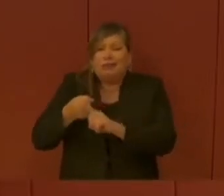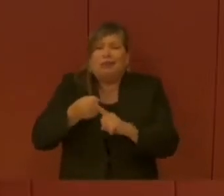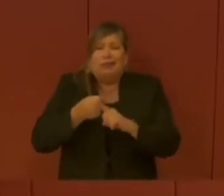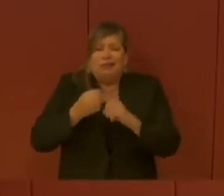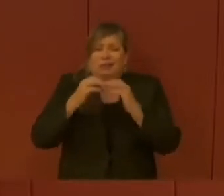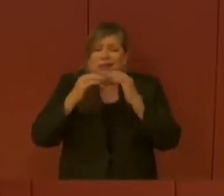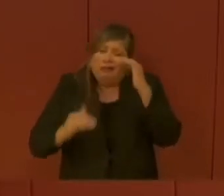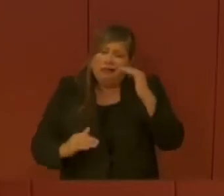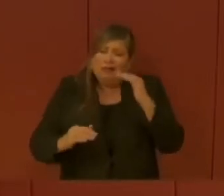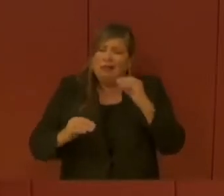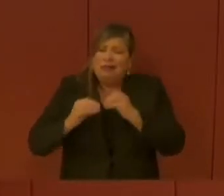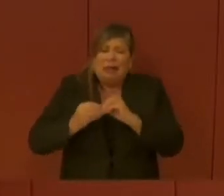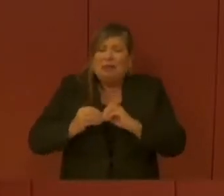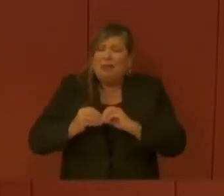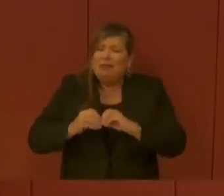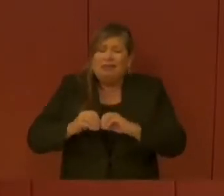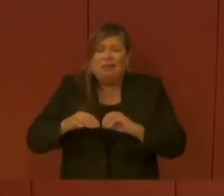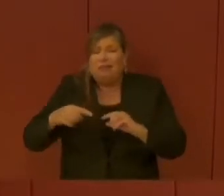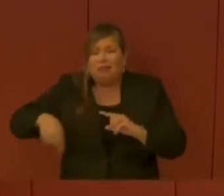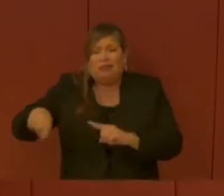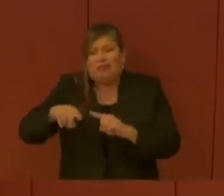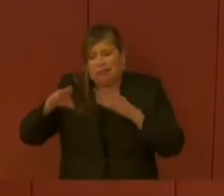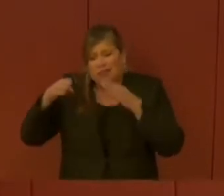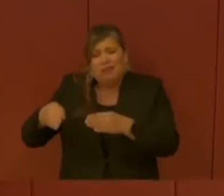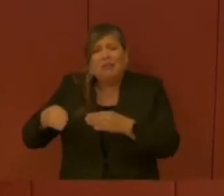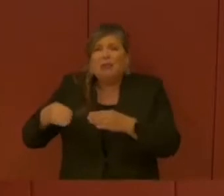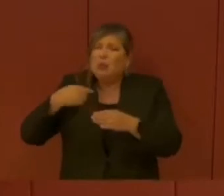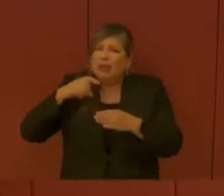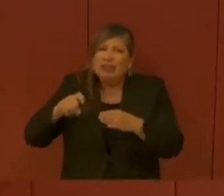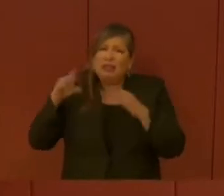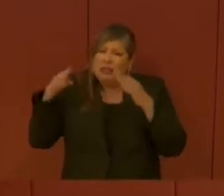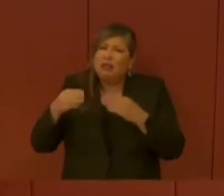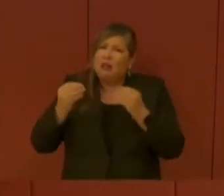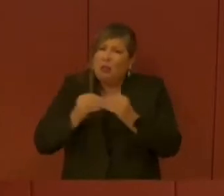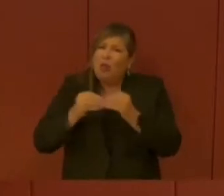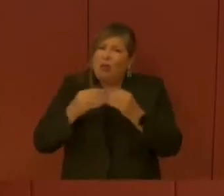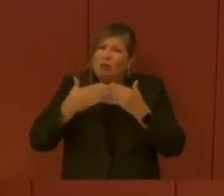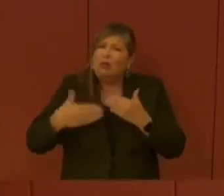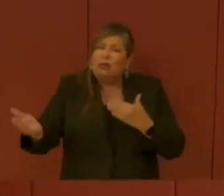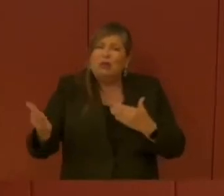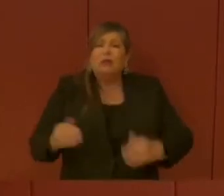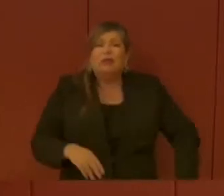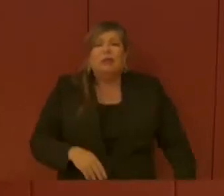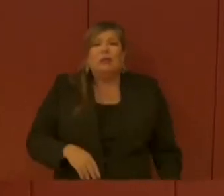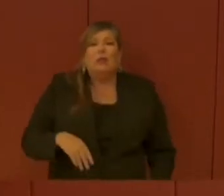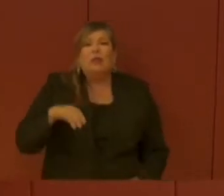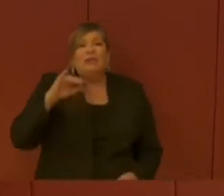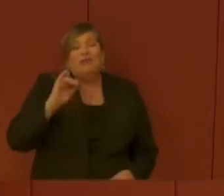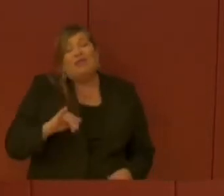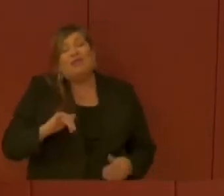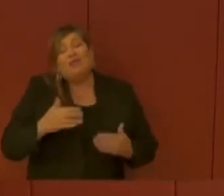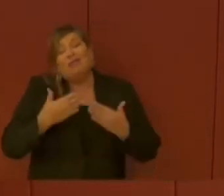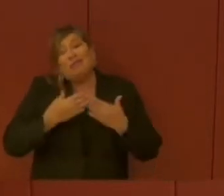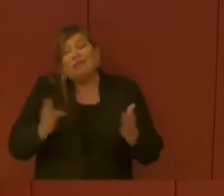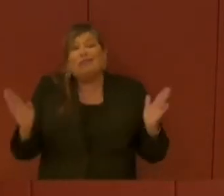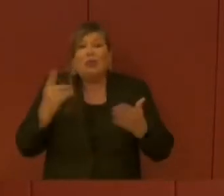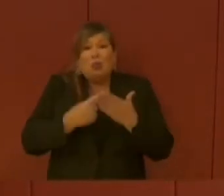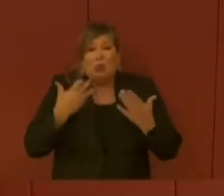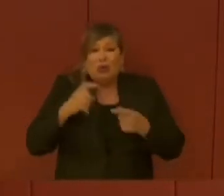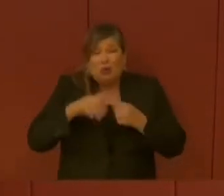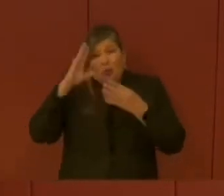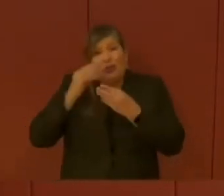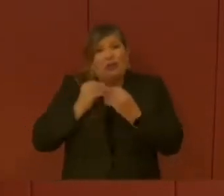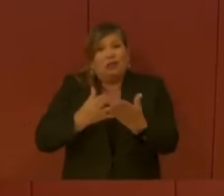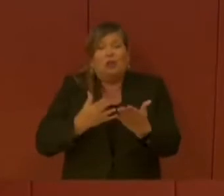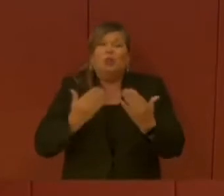and deserves more attention as we move forward. And so that broad strokes is what we wanted to